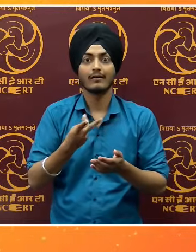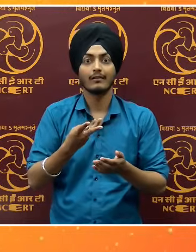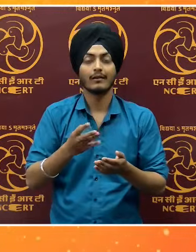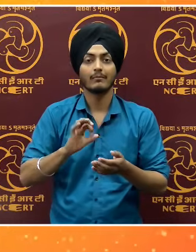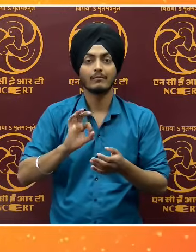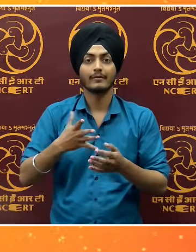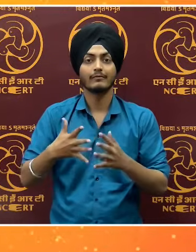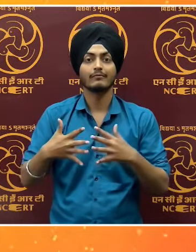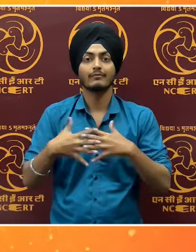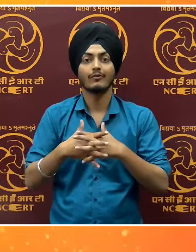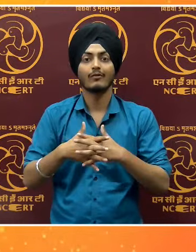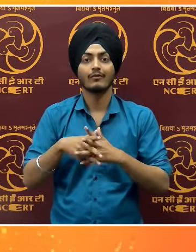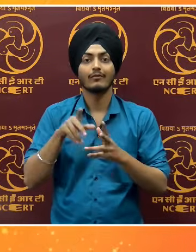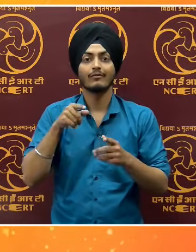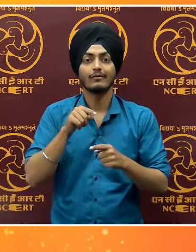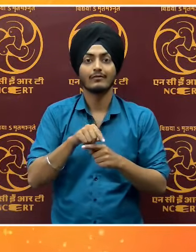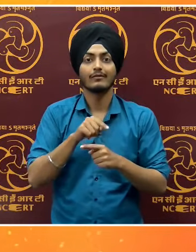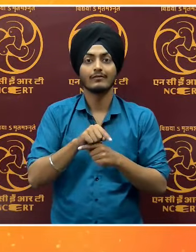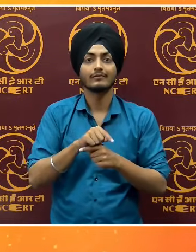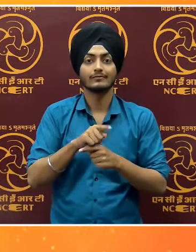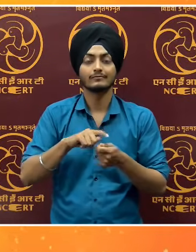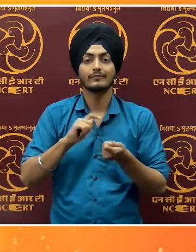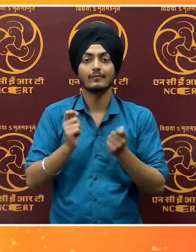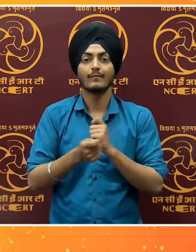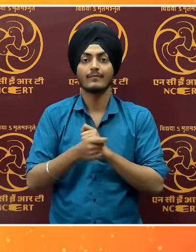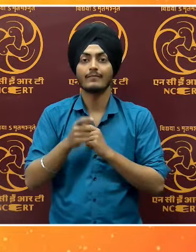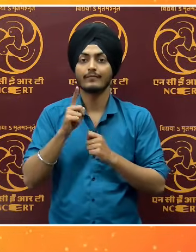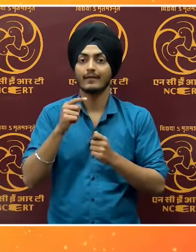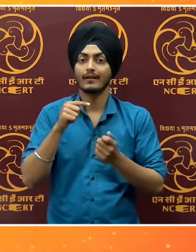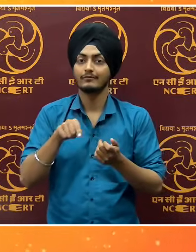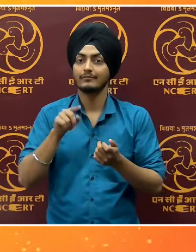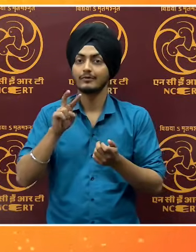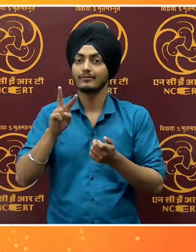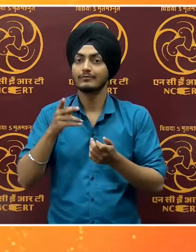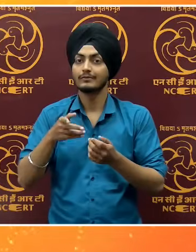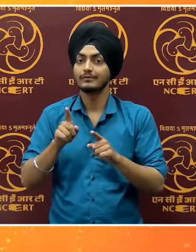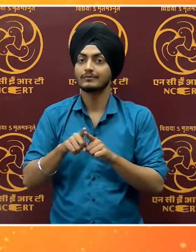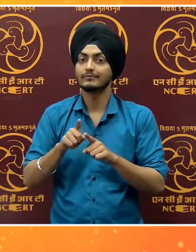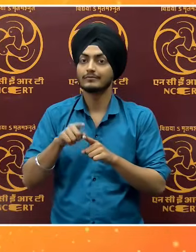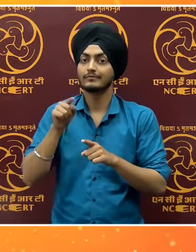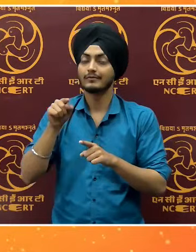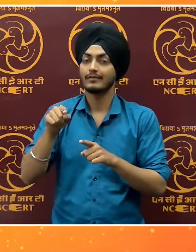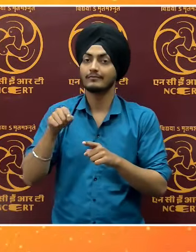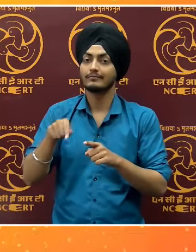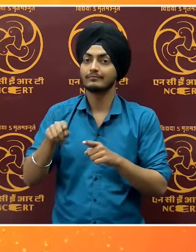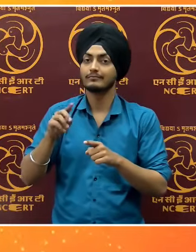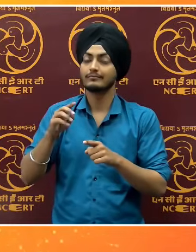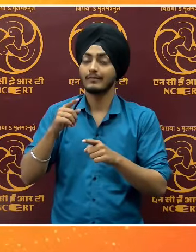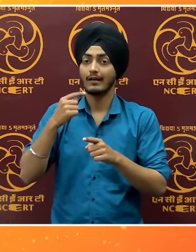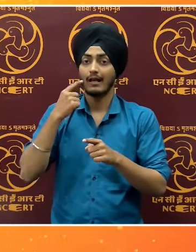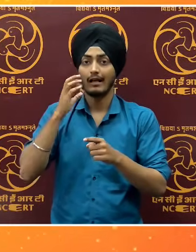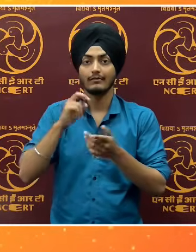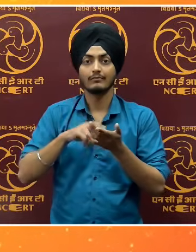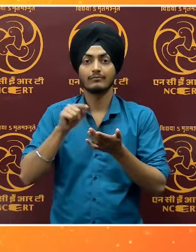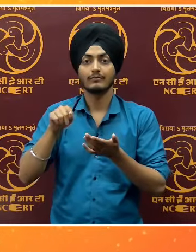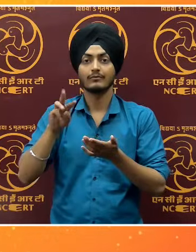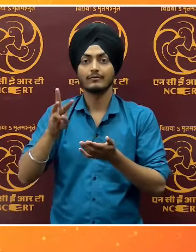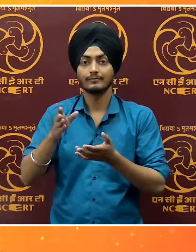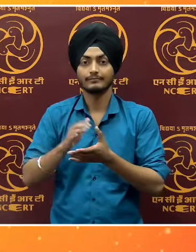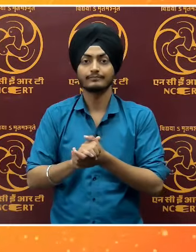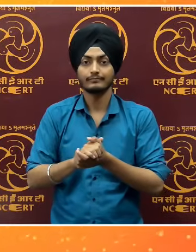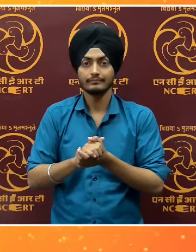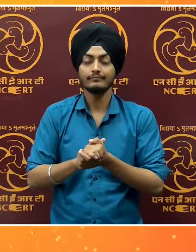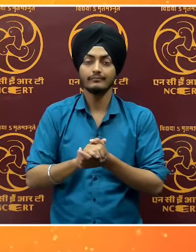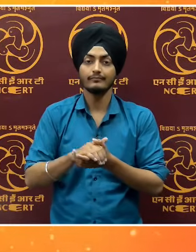is I into R1, voltage across V2 is I into R2, voltage across V3 is I into R3. If you cancel all these